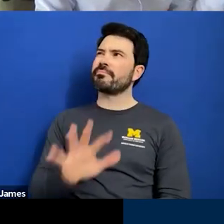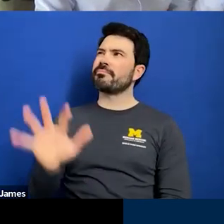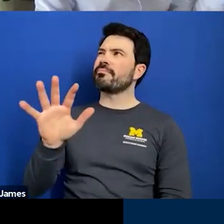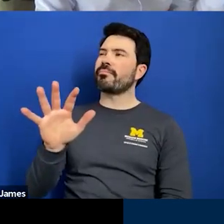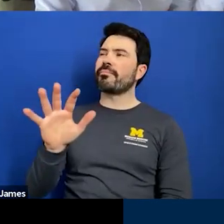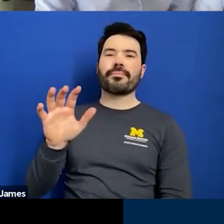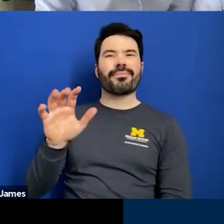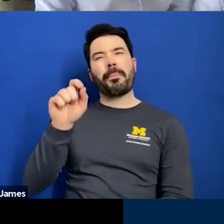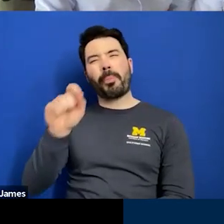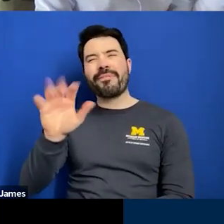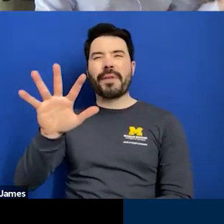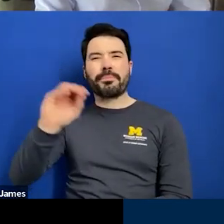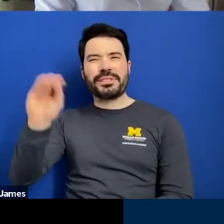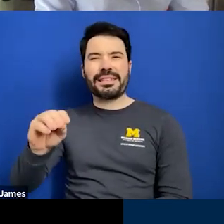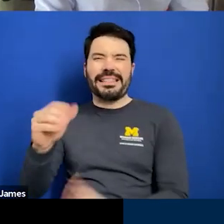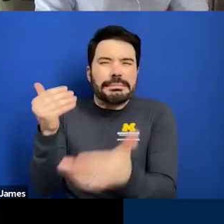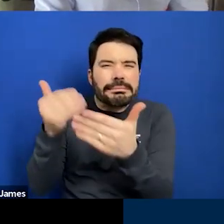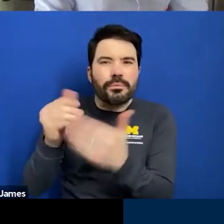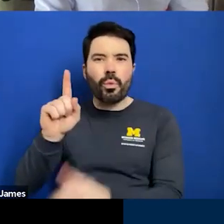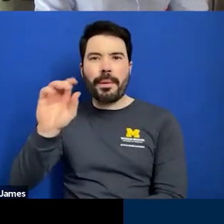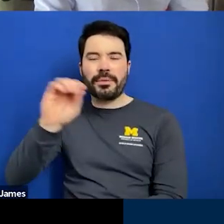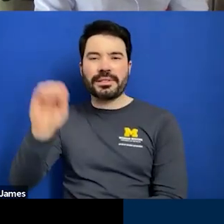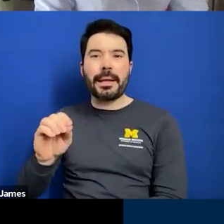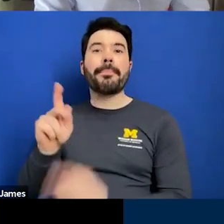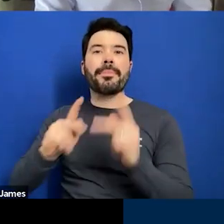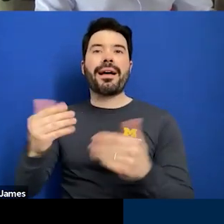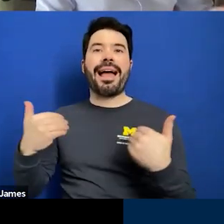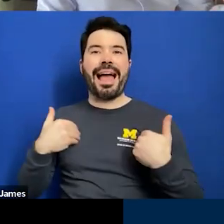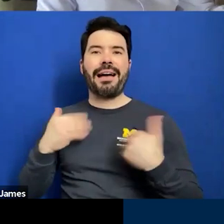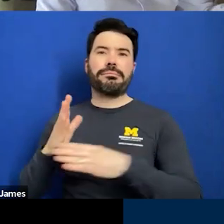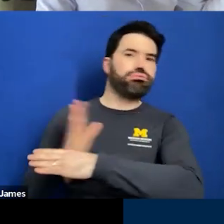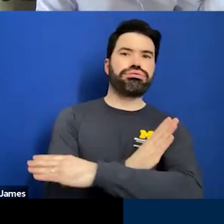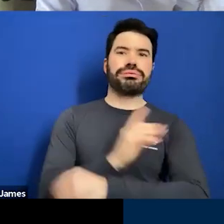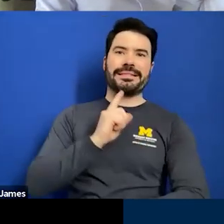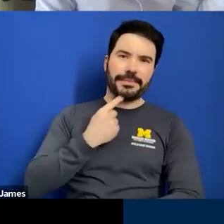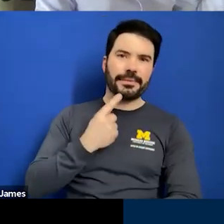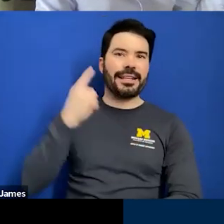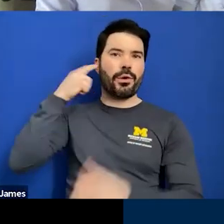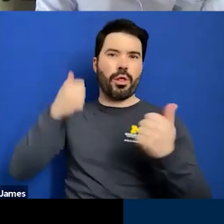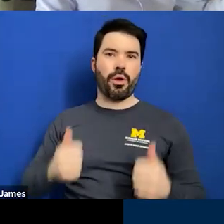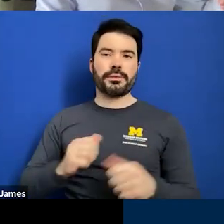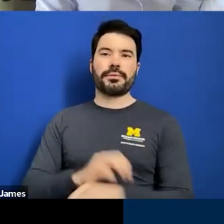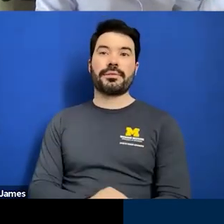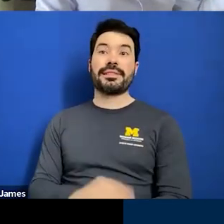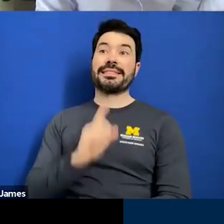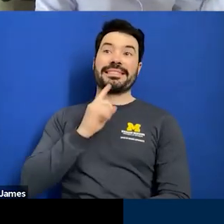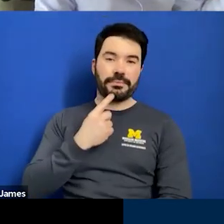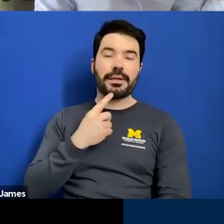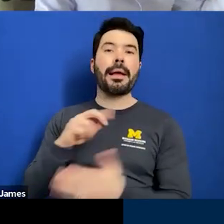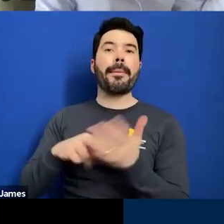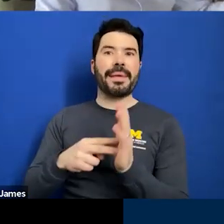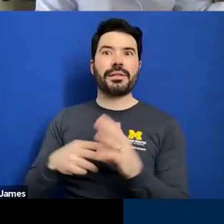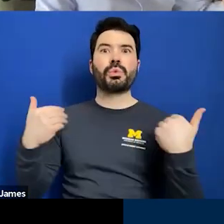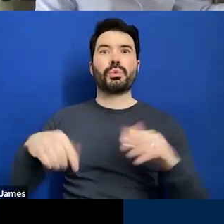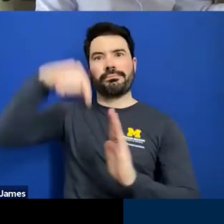0.5% of people, around 1%, have severe hearing loss. Severe hearing loss means that it impacts the acquisition